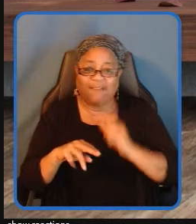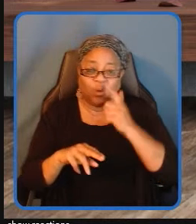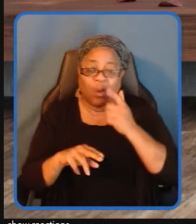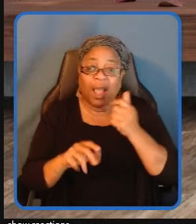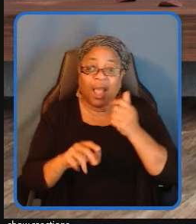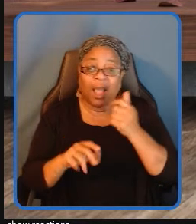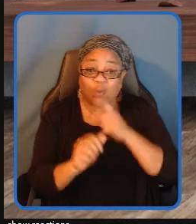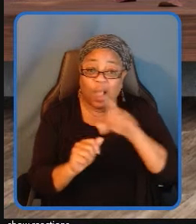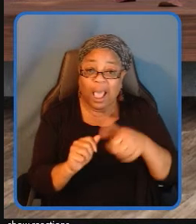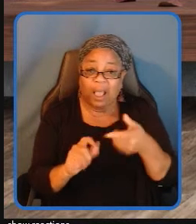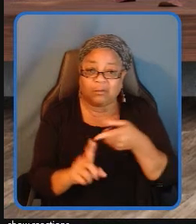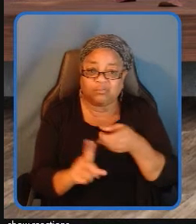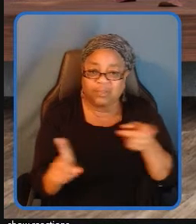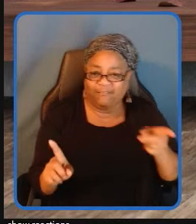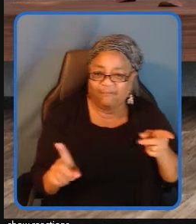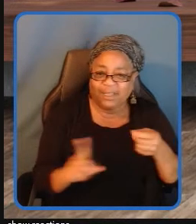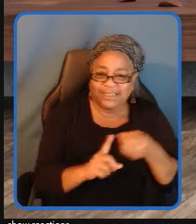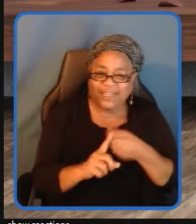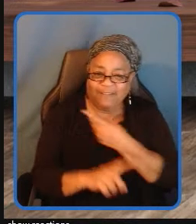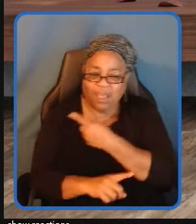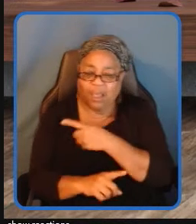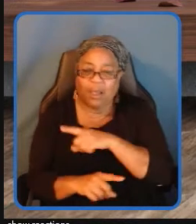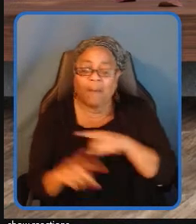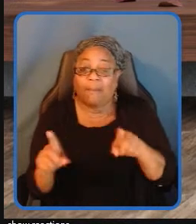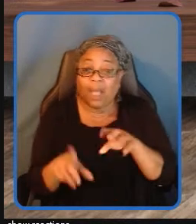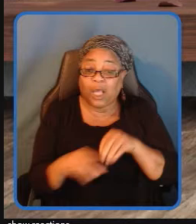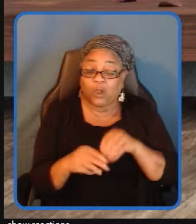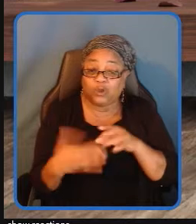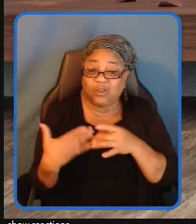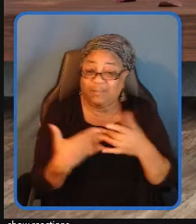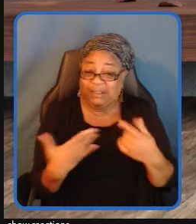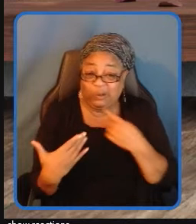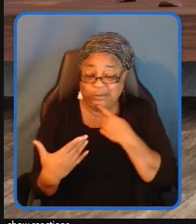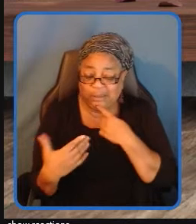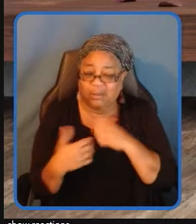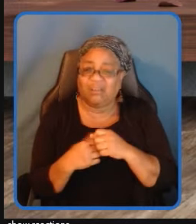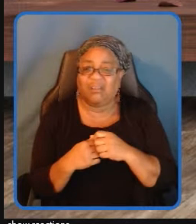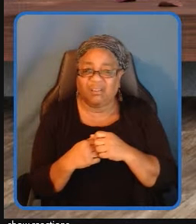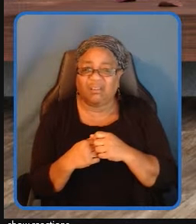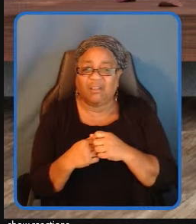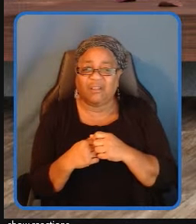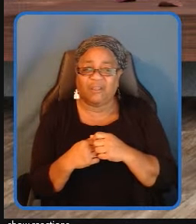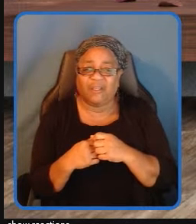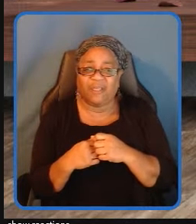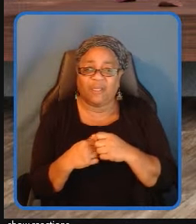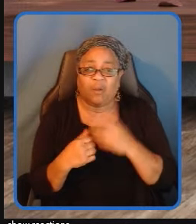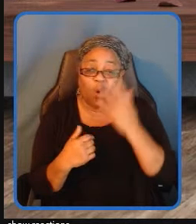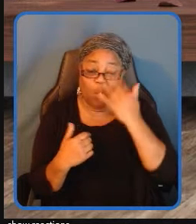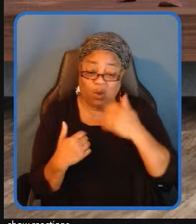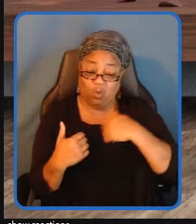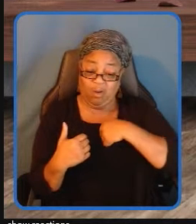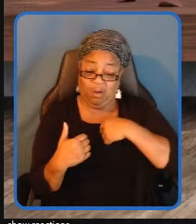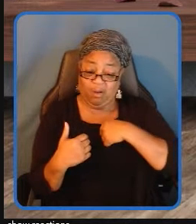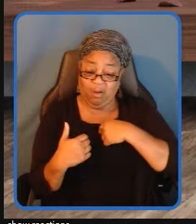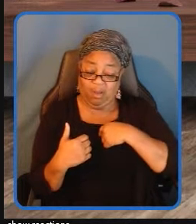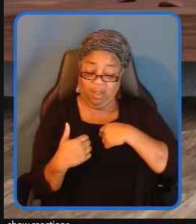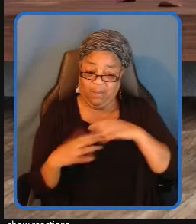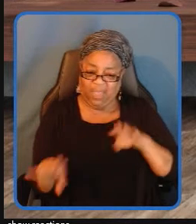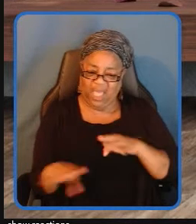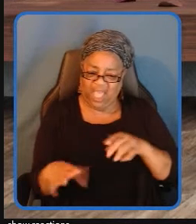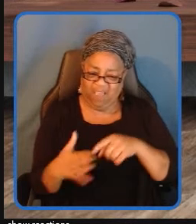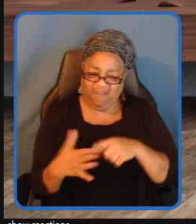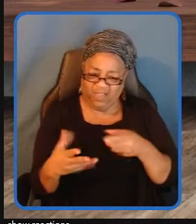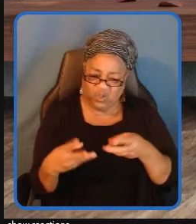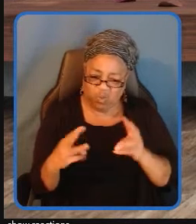But part of the things that an inclusive leader does every single day is say, why do I do the things I do? I know, for example, that I'm a